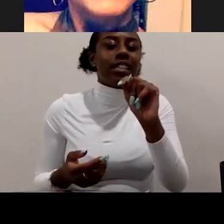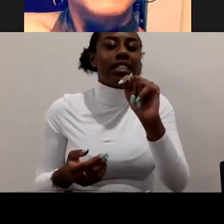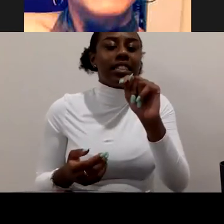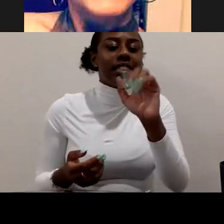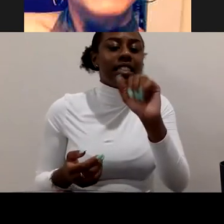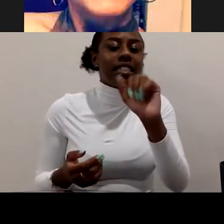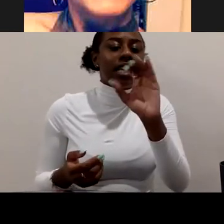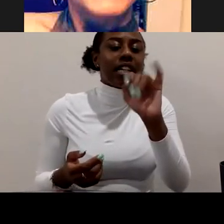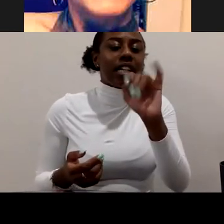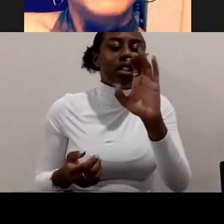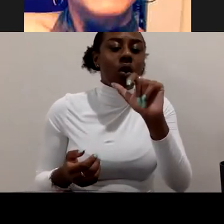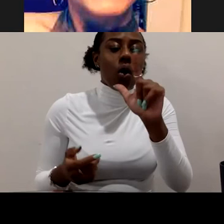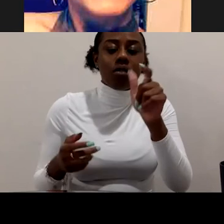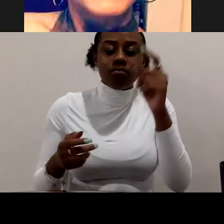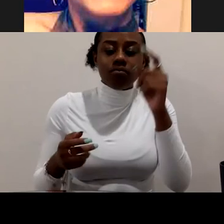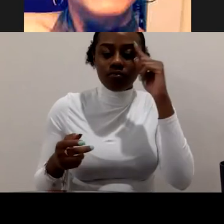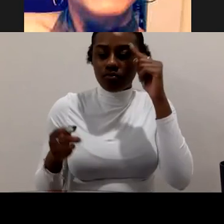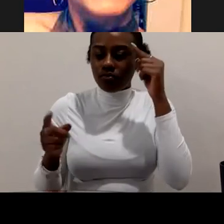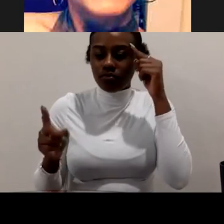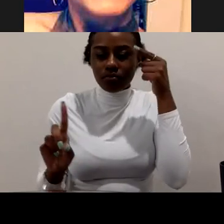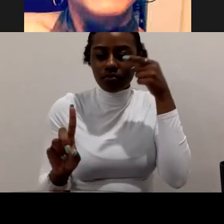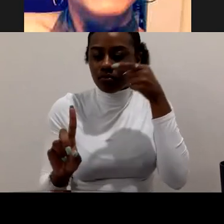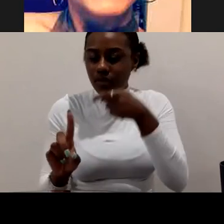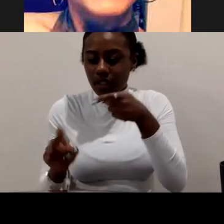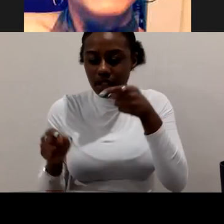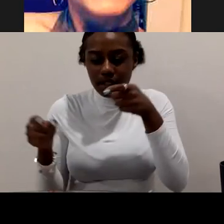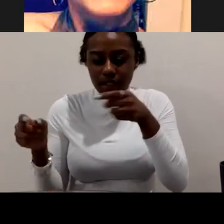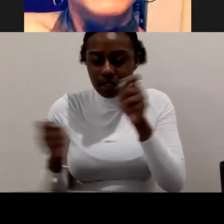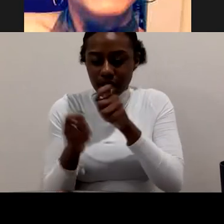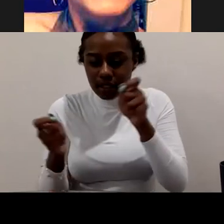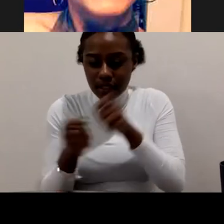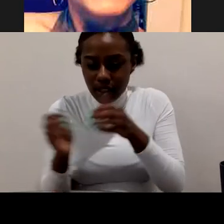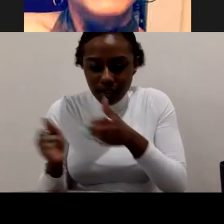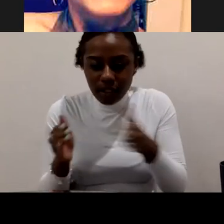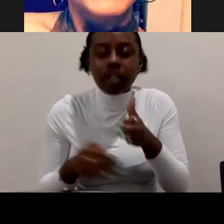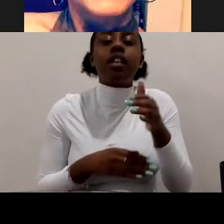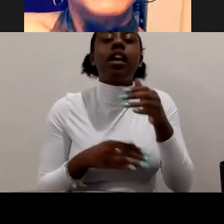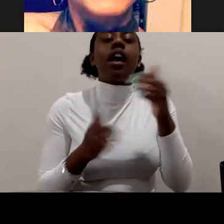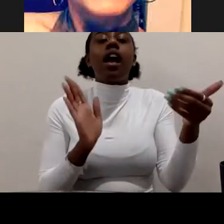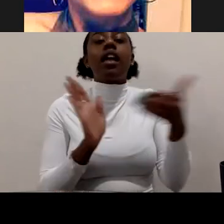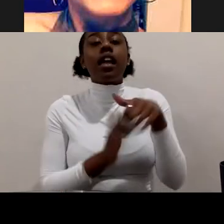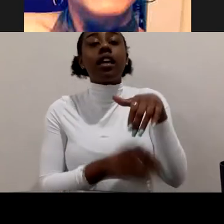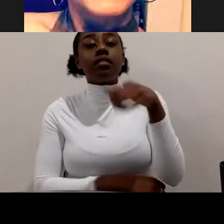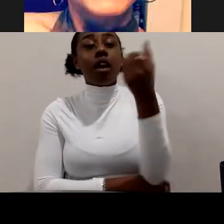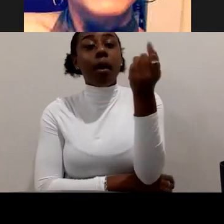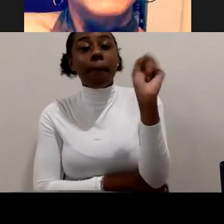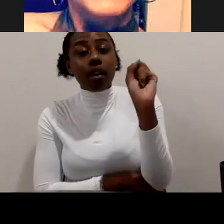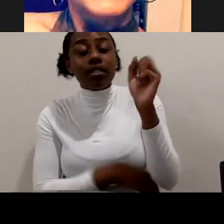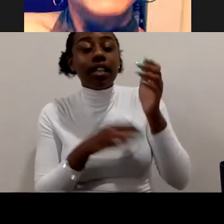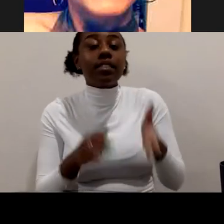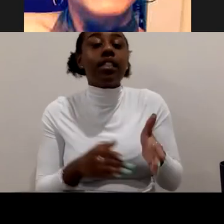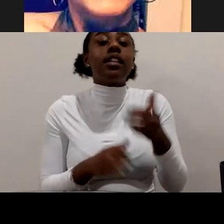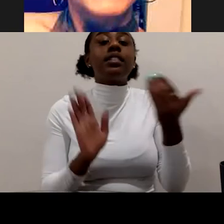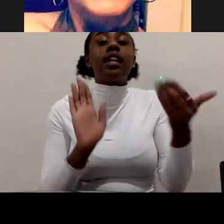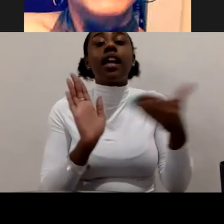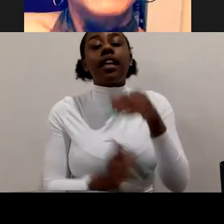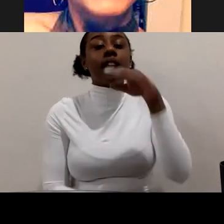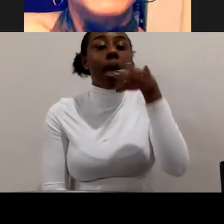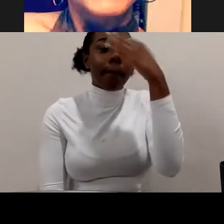civilians, against peaceful protesters, against Black Panthers. Like that all was happening at the same time.